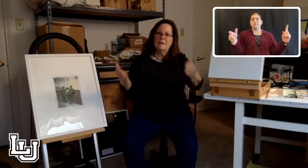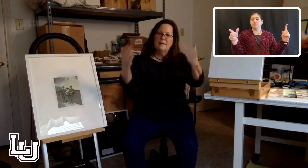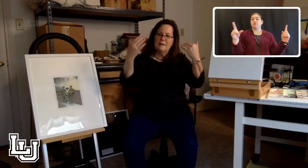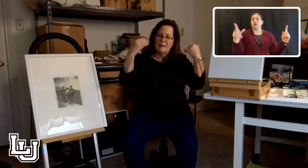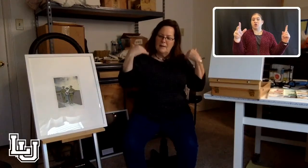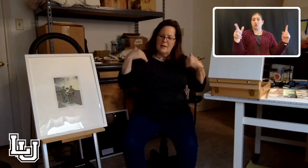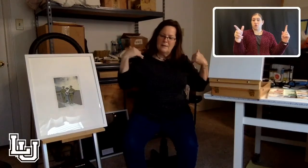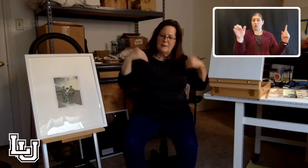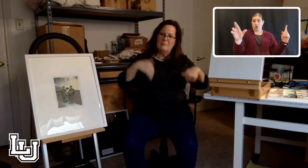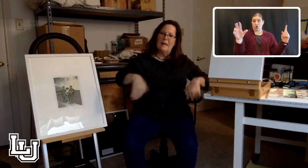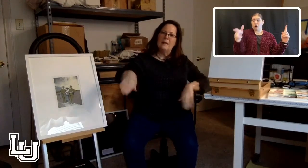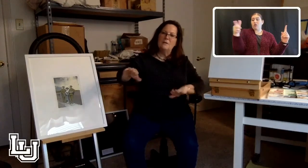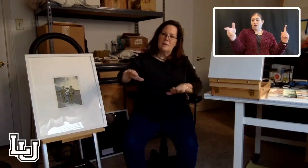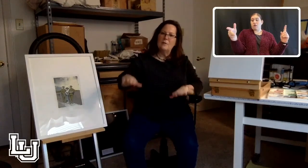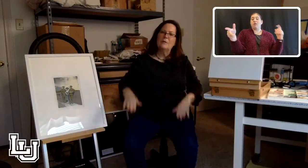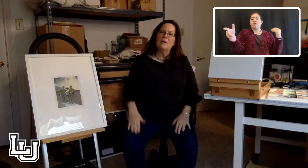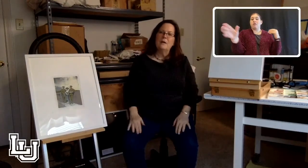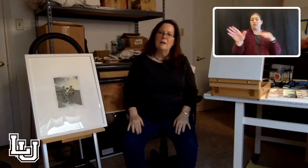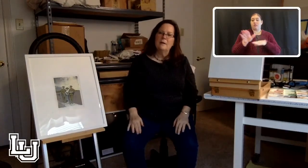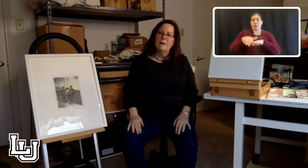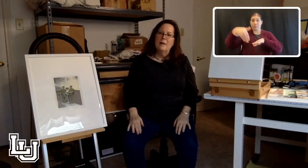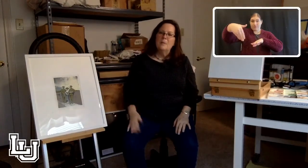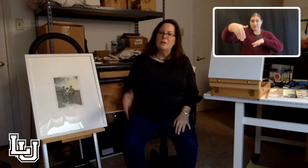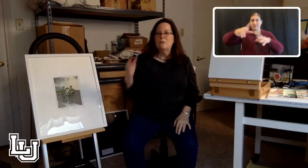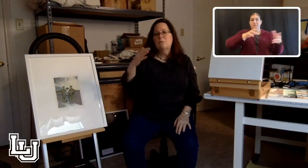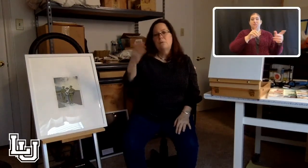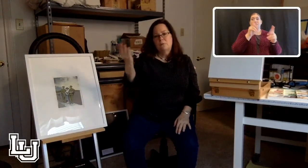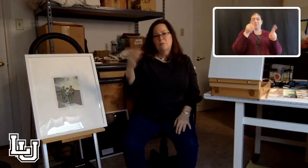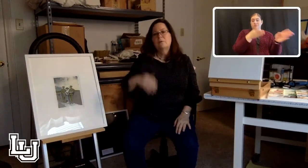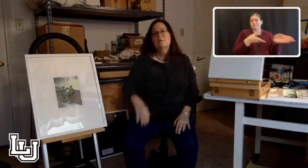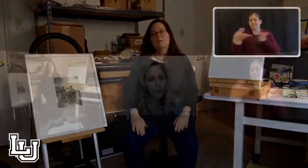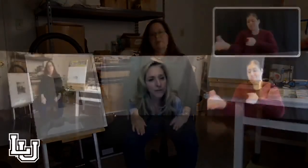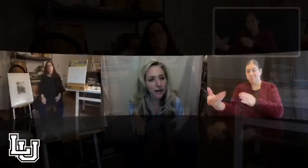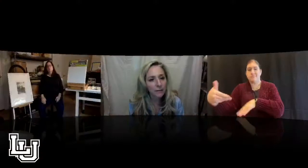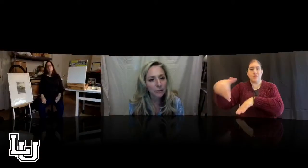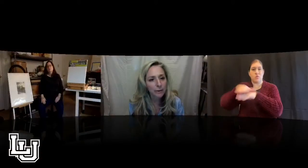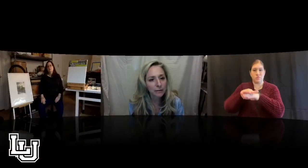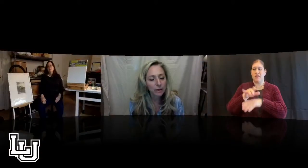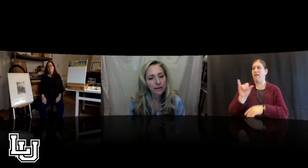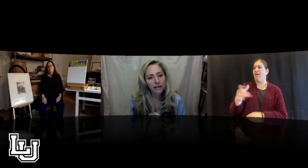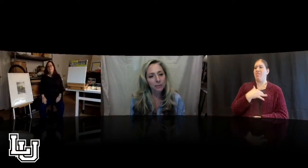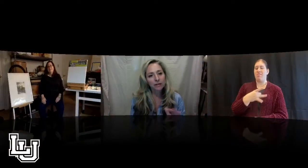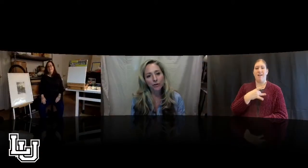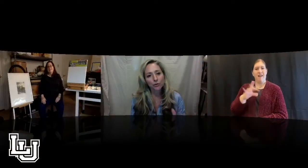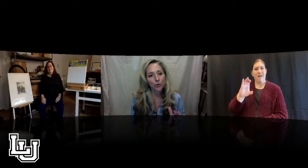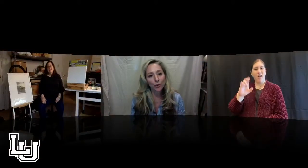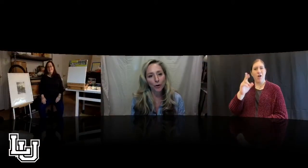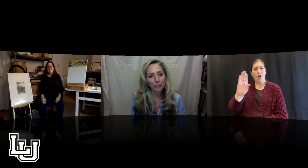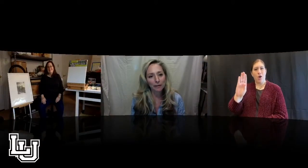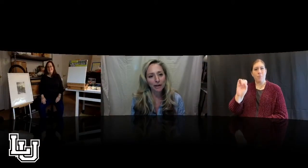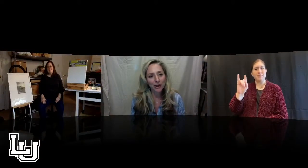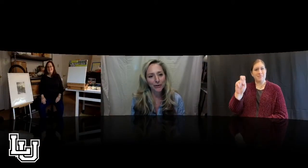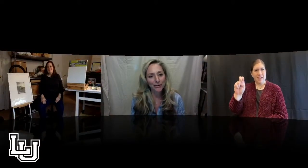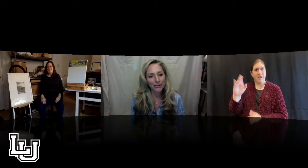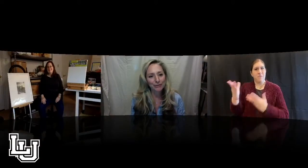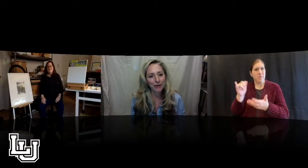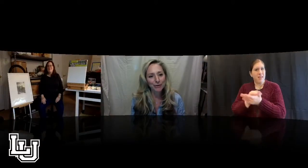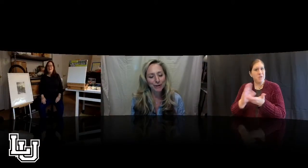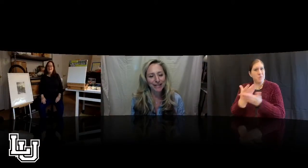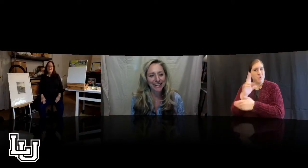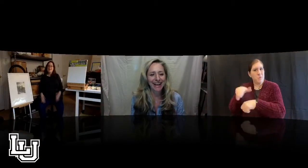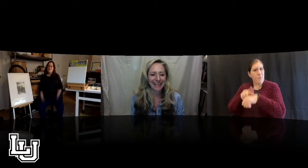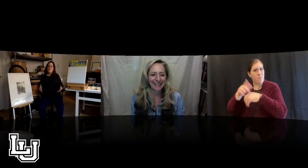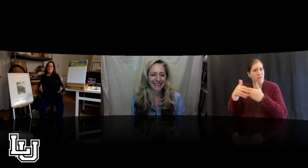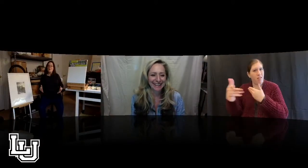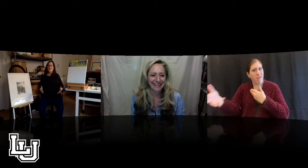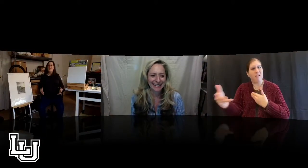product in. They stepped back. She closed the car. I kind of like some of this curbside. Maybe that could be the new norm, going forward.